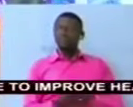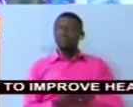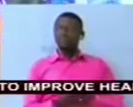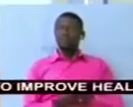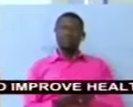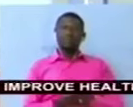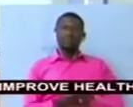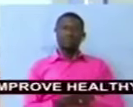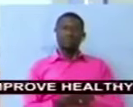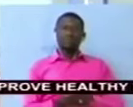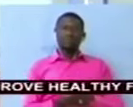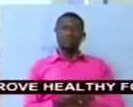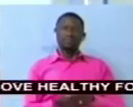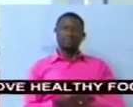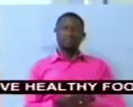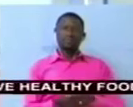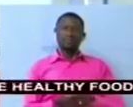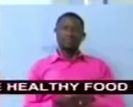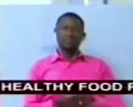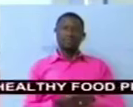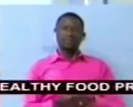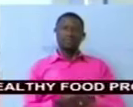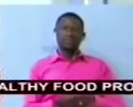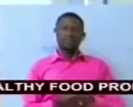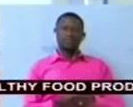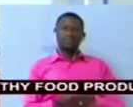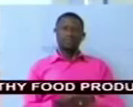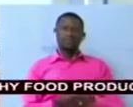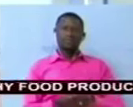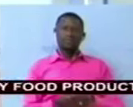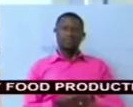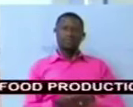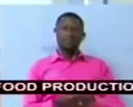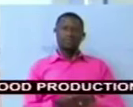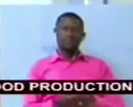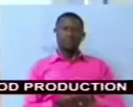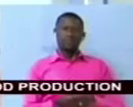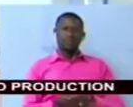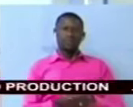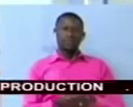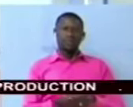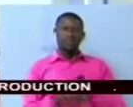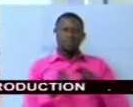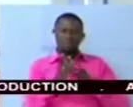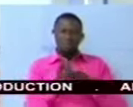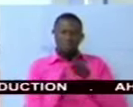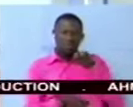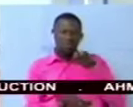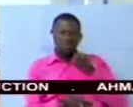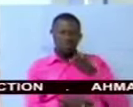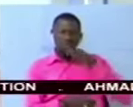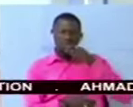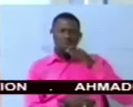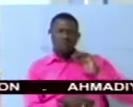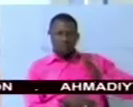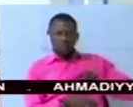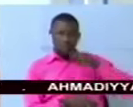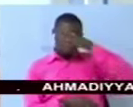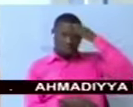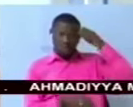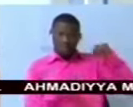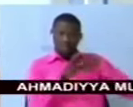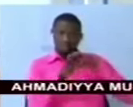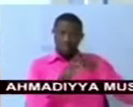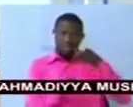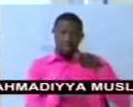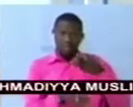Were those female officers present when you were stripped naked? Ñom jigen ñoo ñu nga xane ñu fa won da ñu ngi téewon biñ la